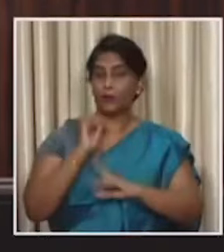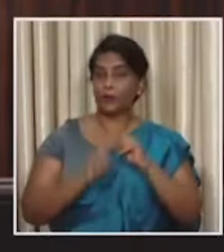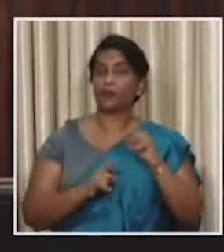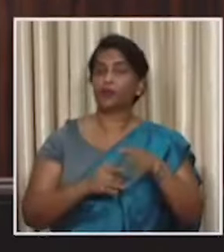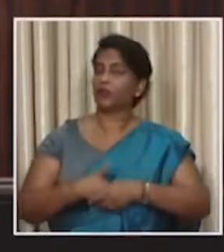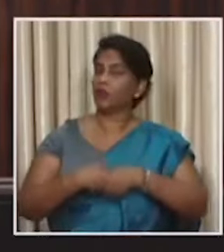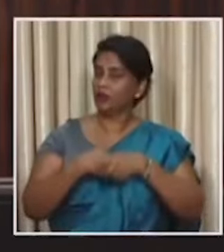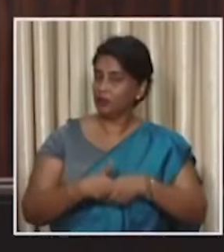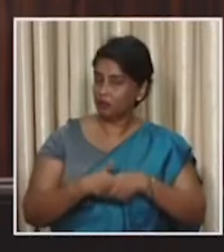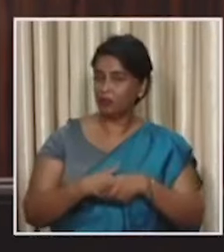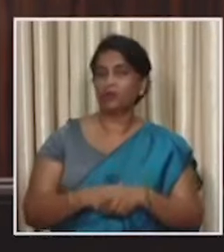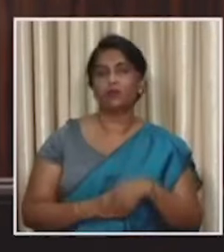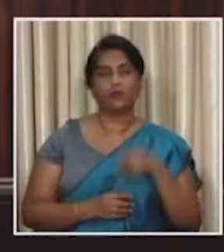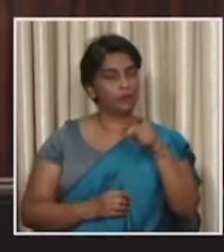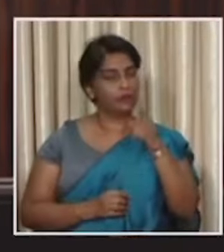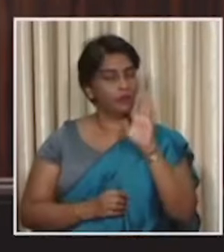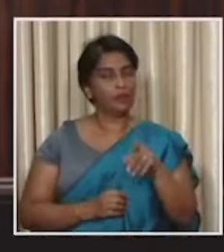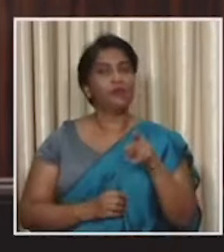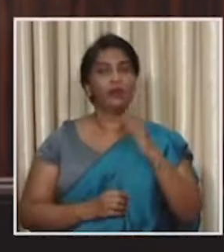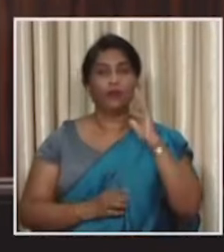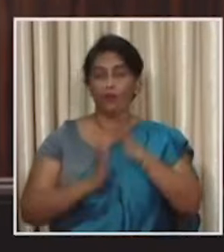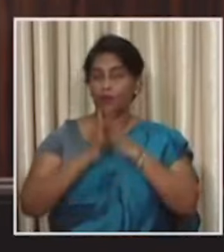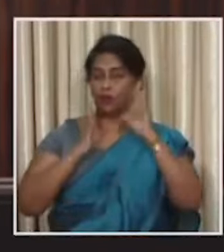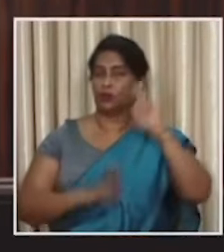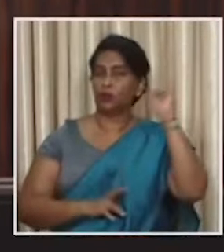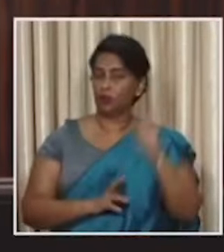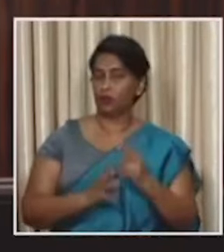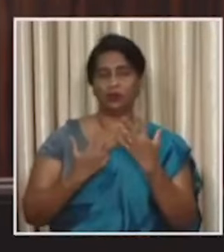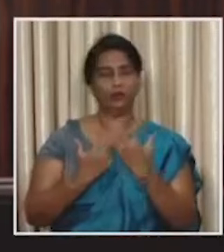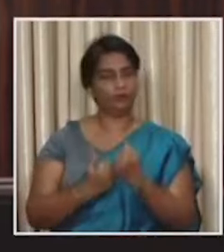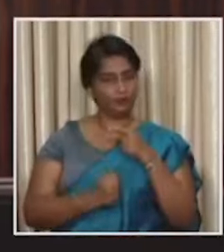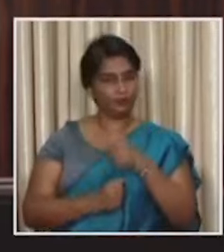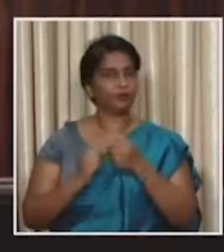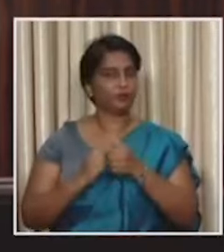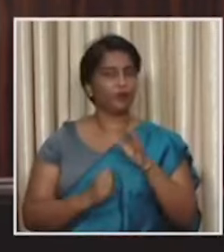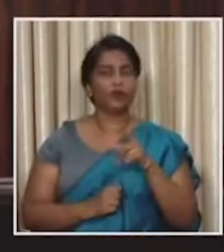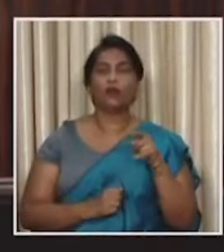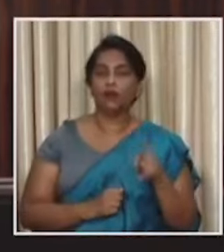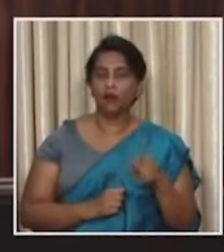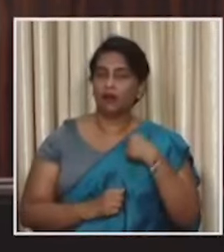won an unprecedented mandate. I think it is fully well deserved.